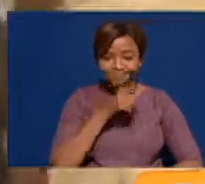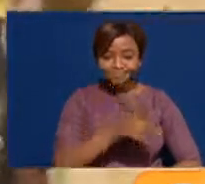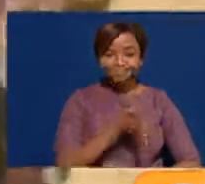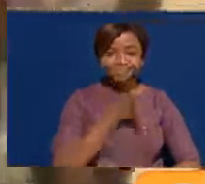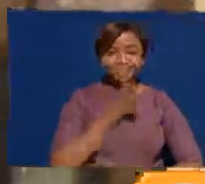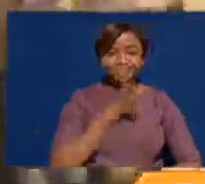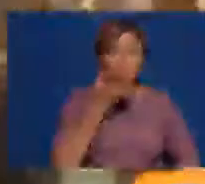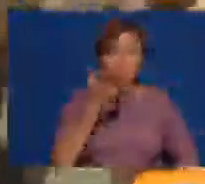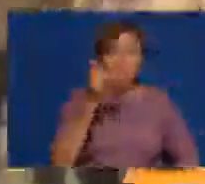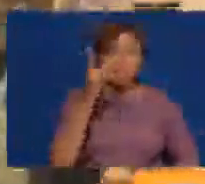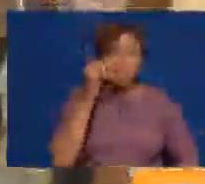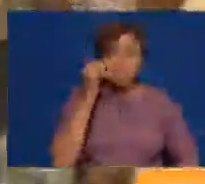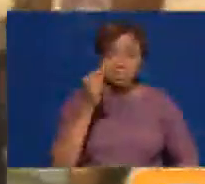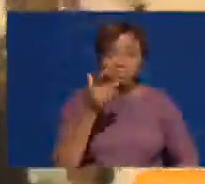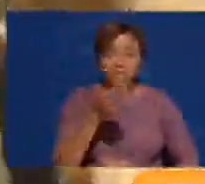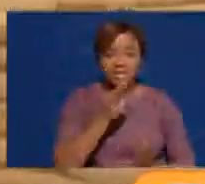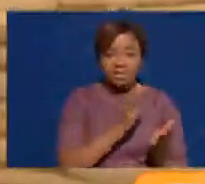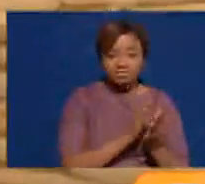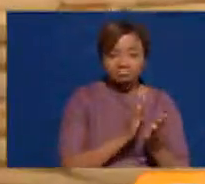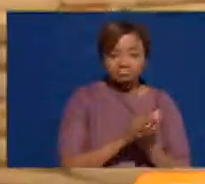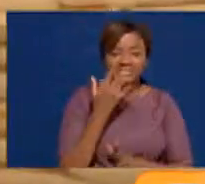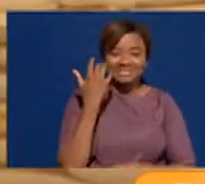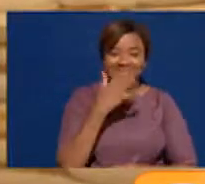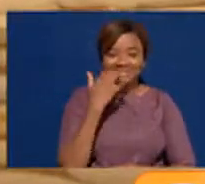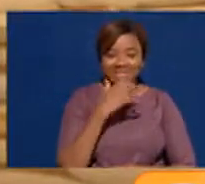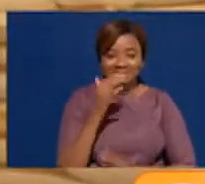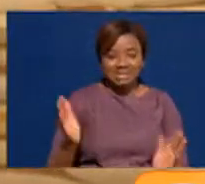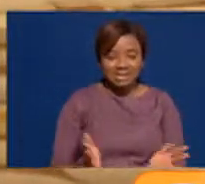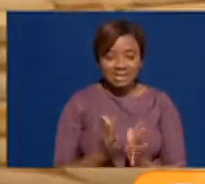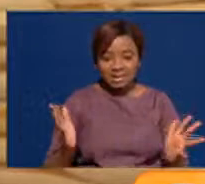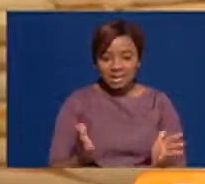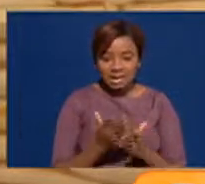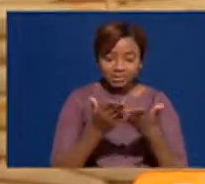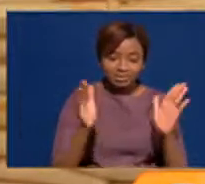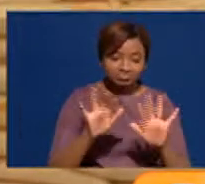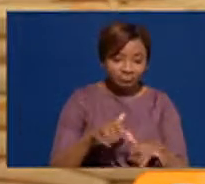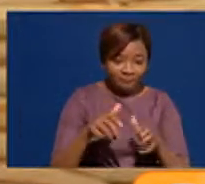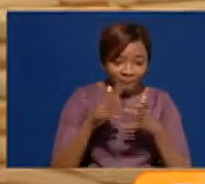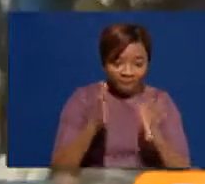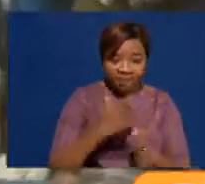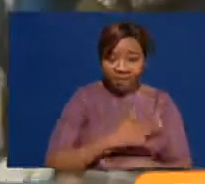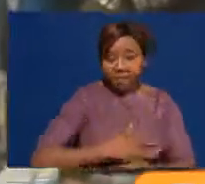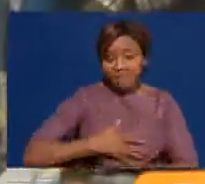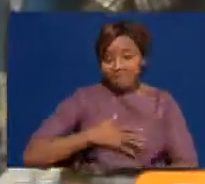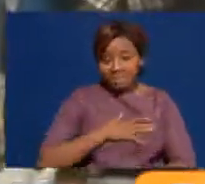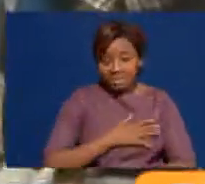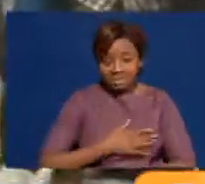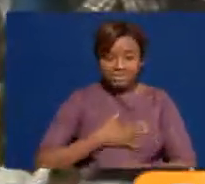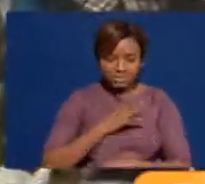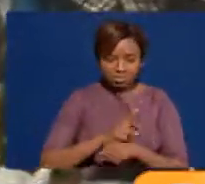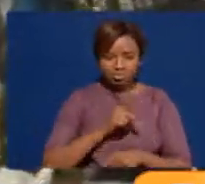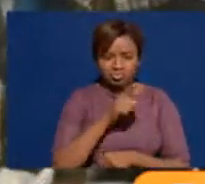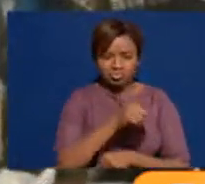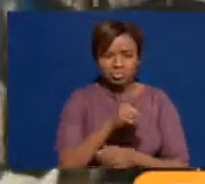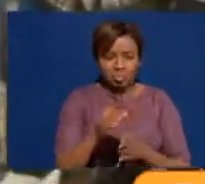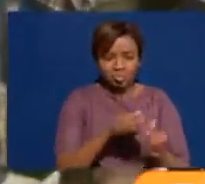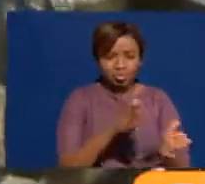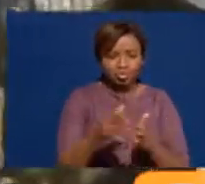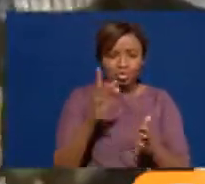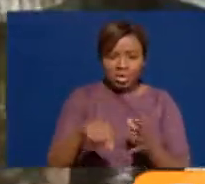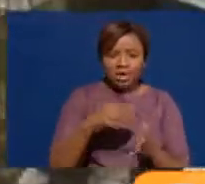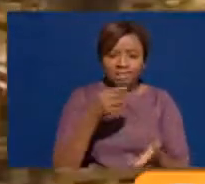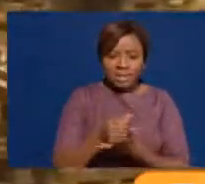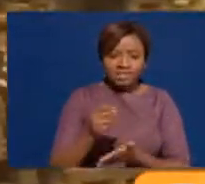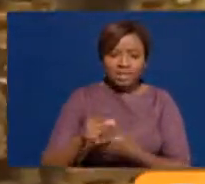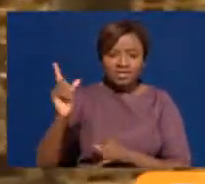Yara Fertilizer Warehouse, the DP urged farmers from maize-growing counties to take up the opportunity on subsidy in fertilizer and